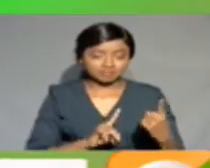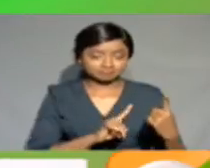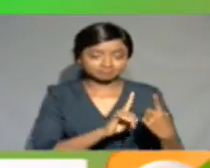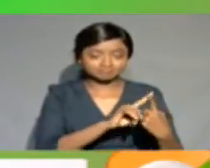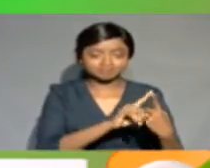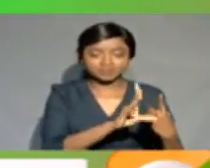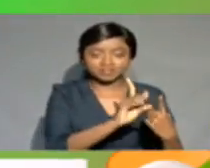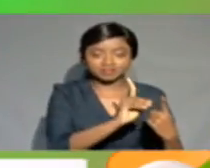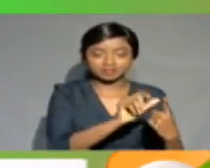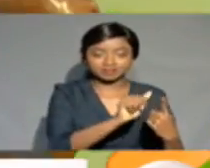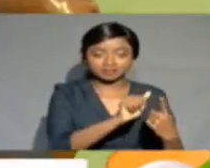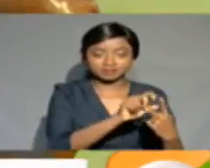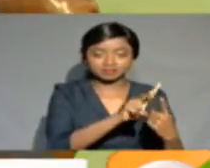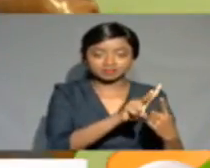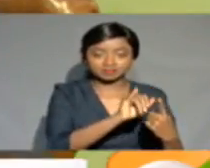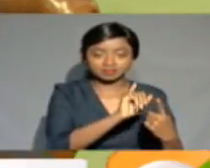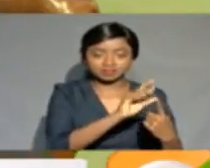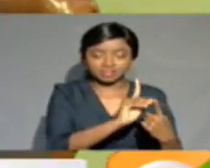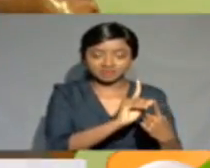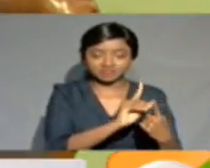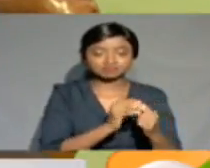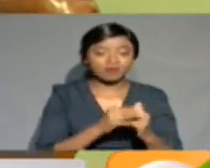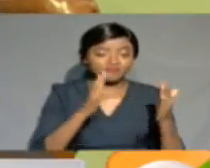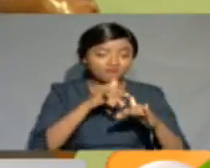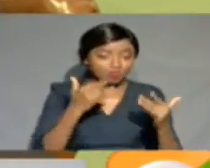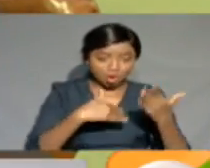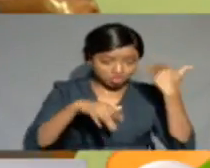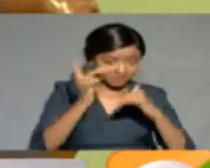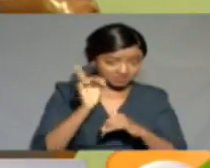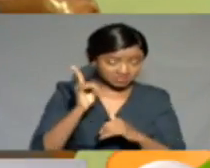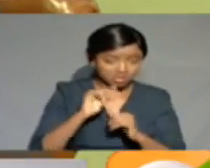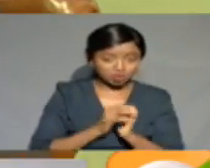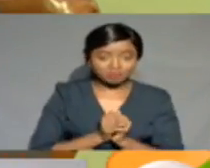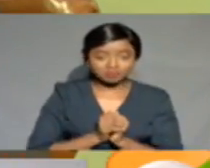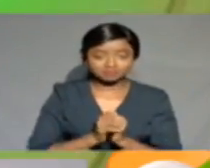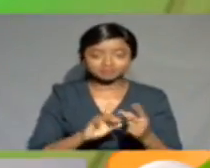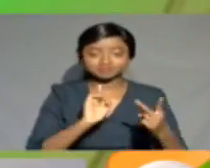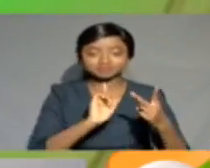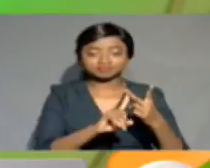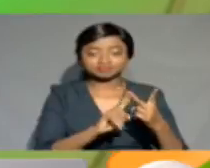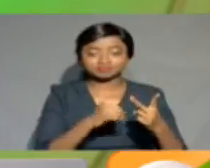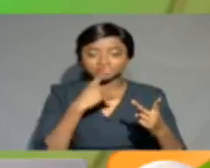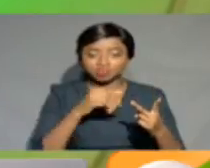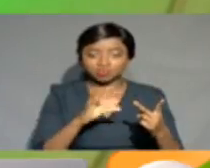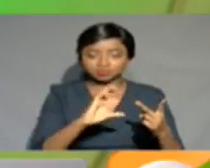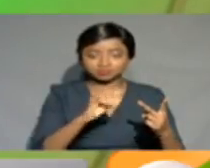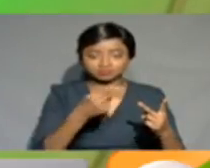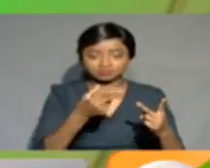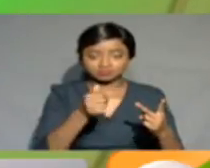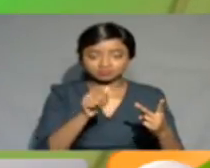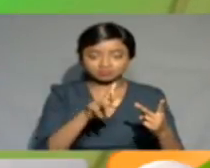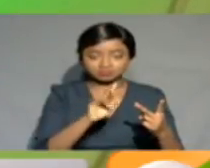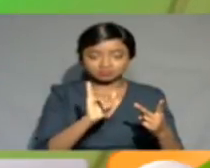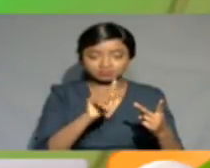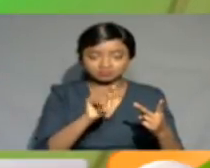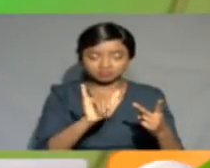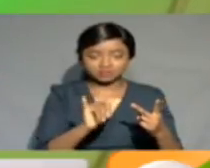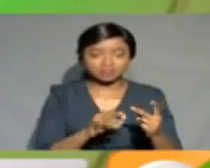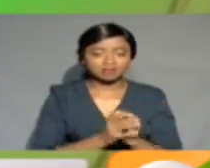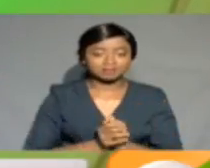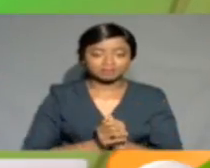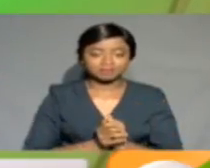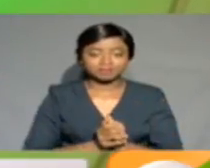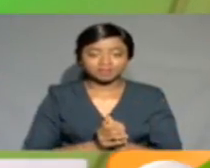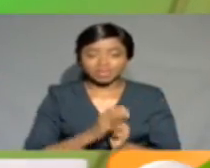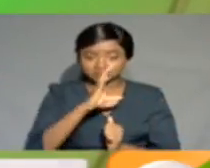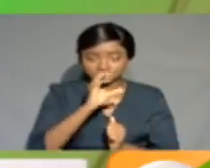David Netei from the University of Nairobi School of Psychiatry. Asante sana for coming through. We also have Dr. Charity Waithima, clinical